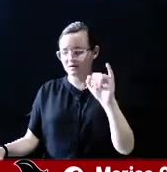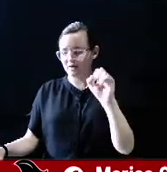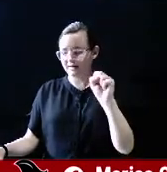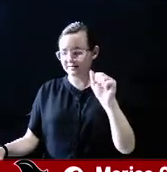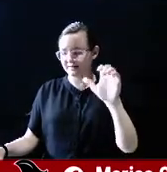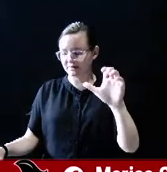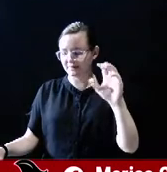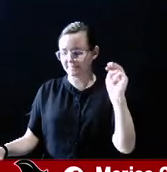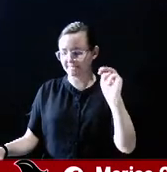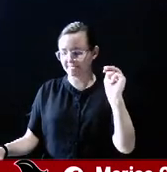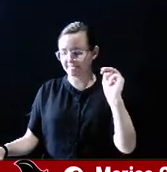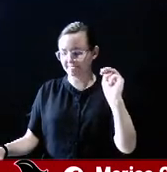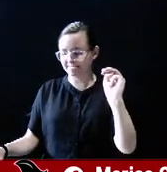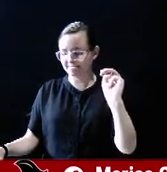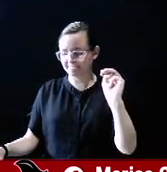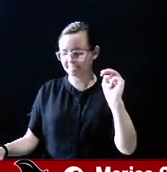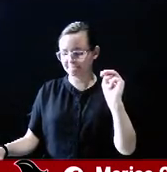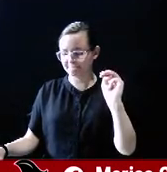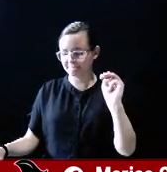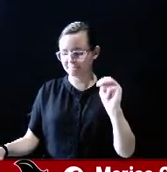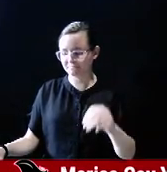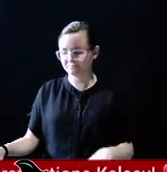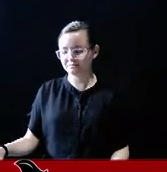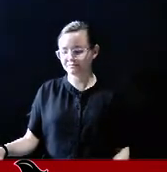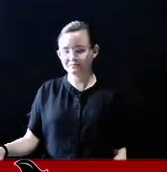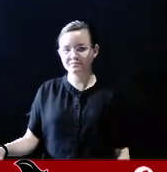Isaac Anthony Morales.